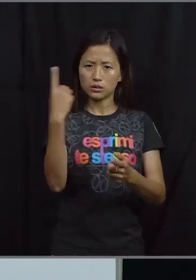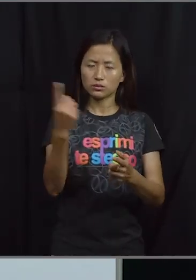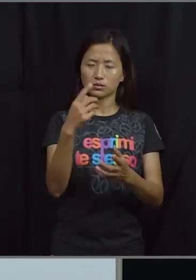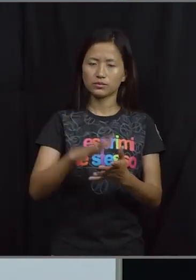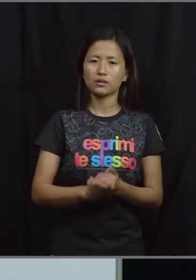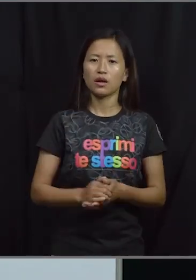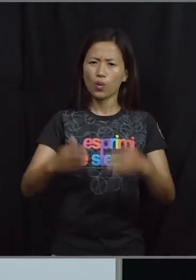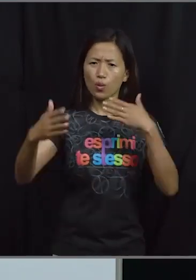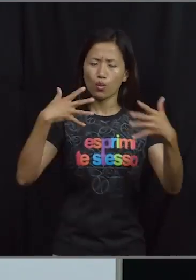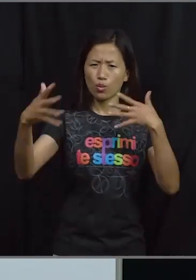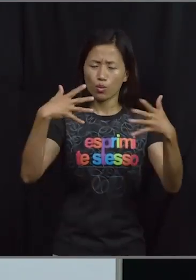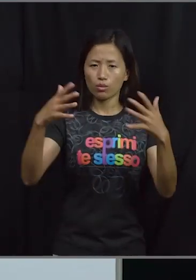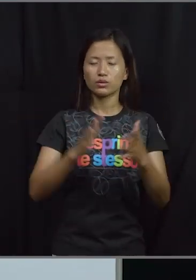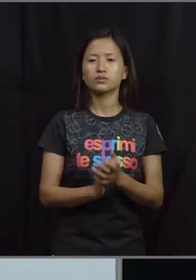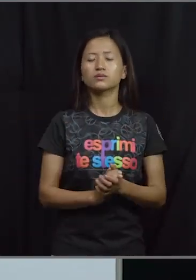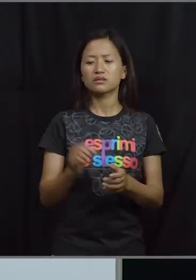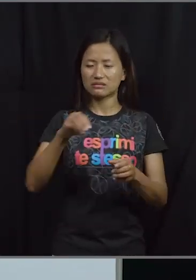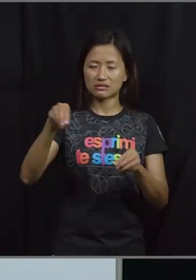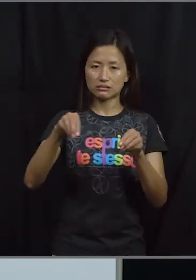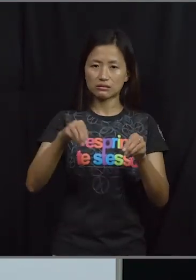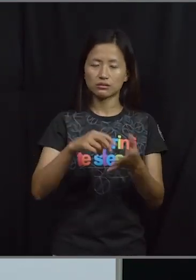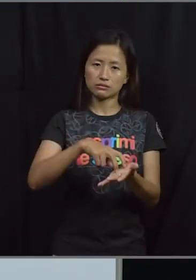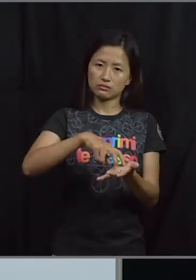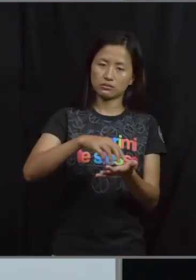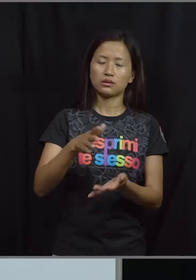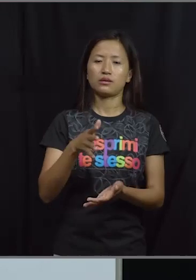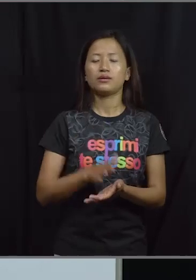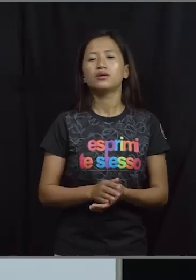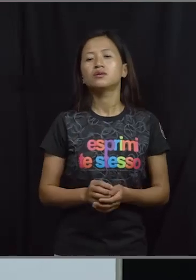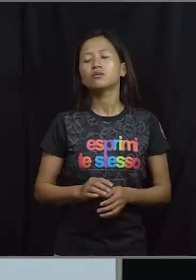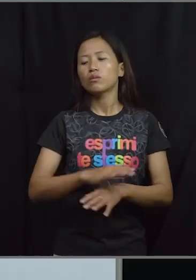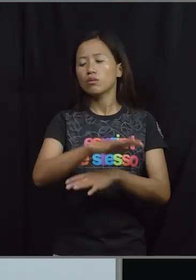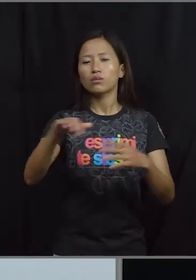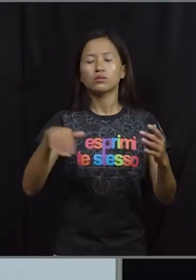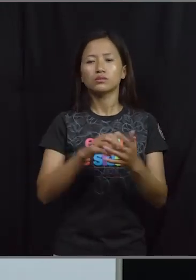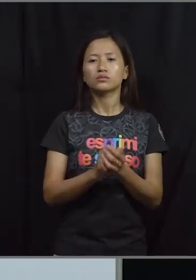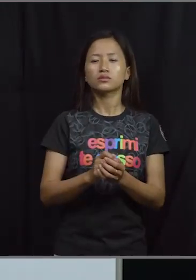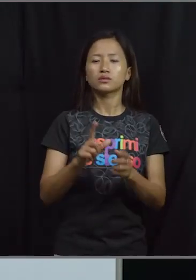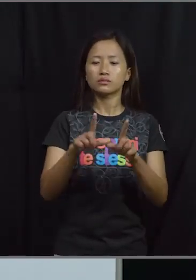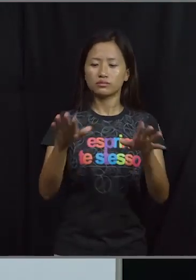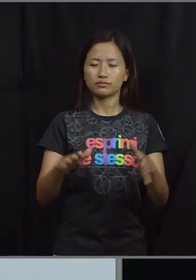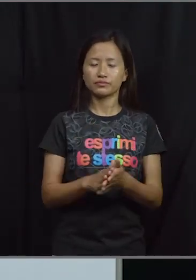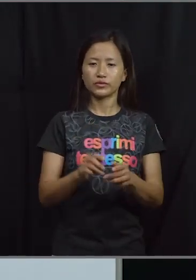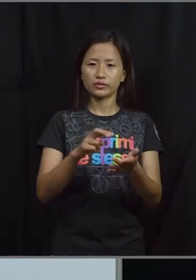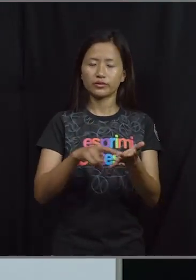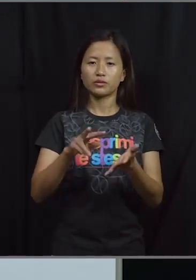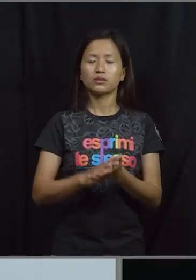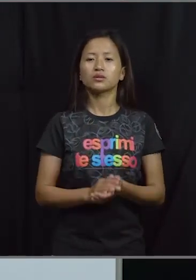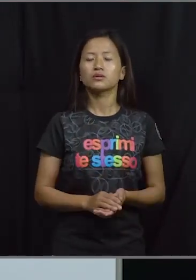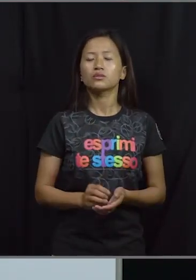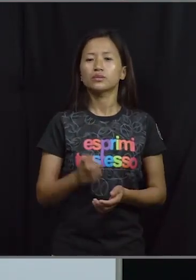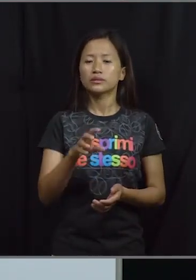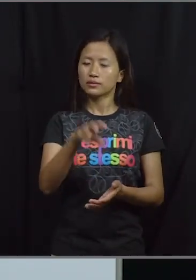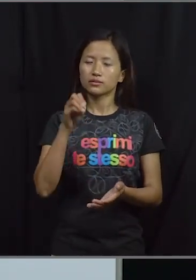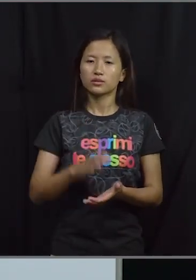are expecting earthquake, which is going to affect the entire locality, before that happens, we take precautions,